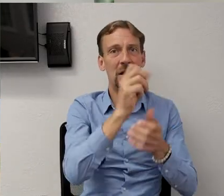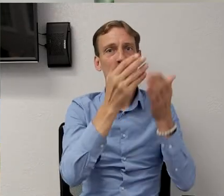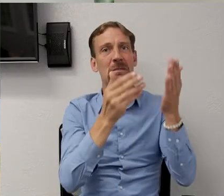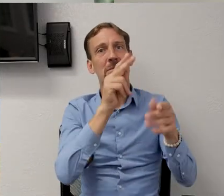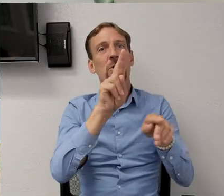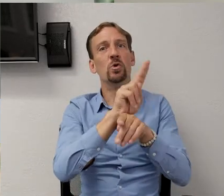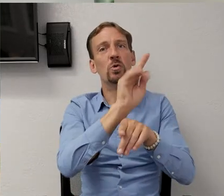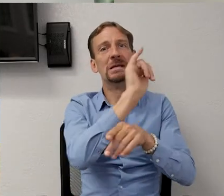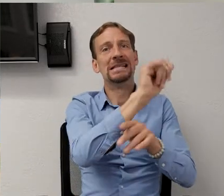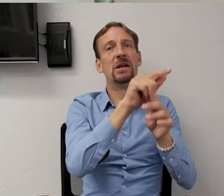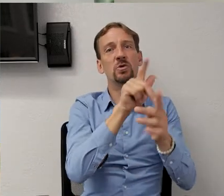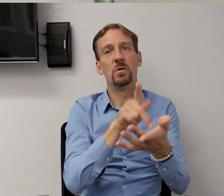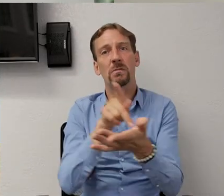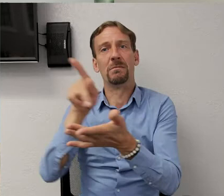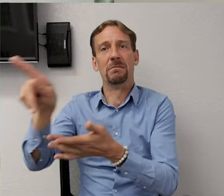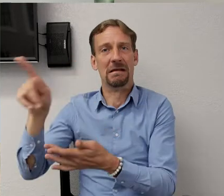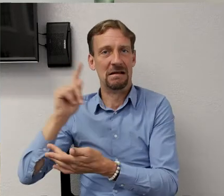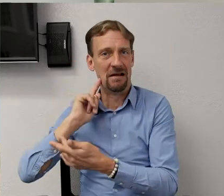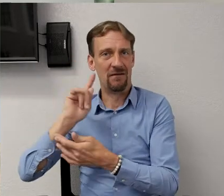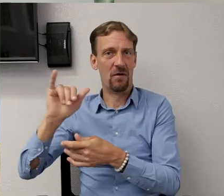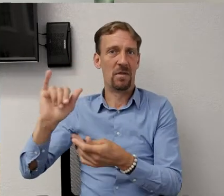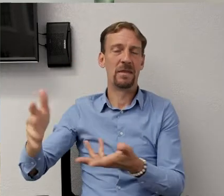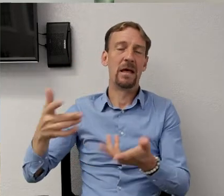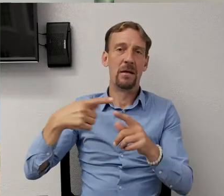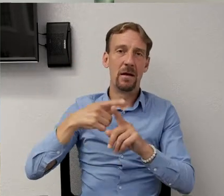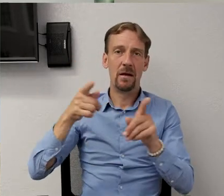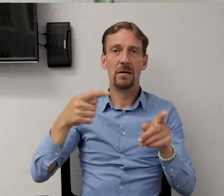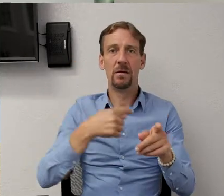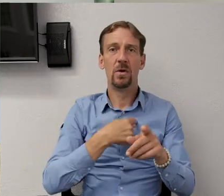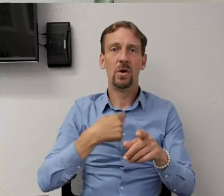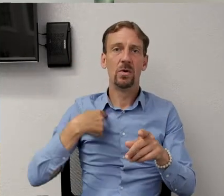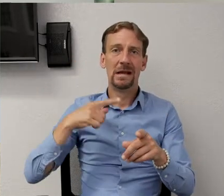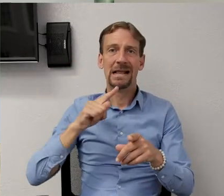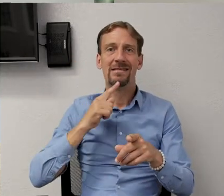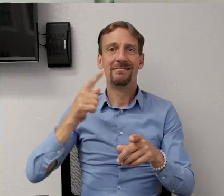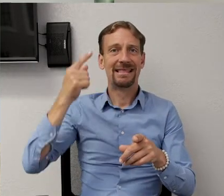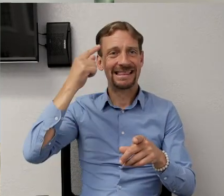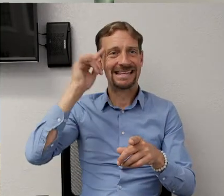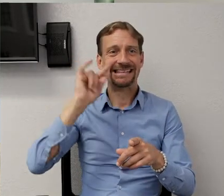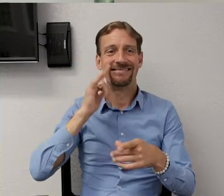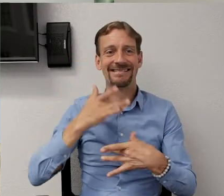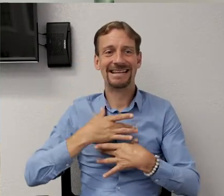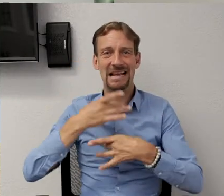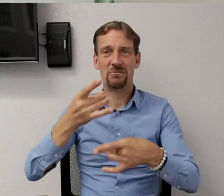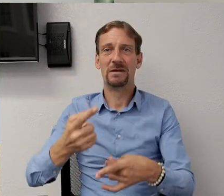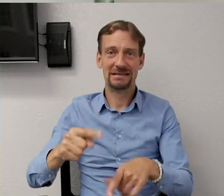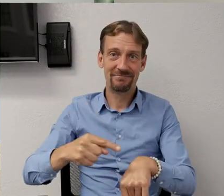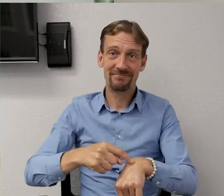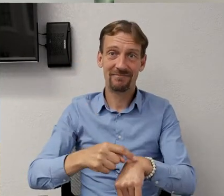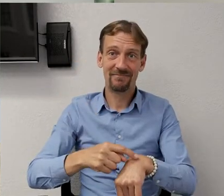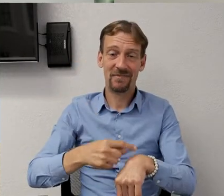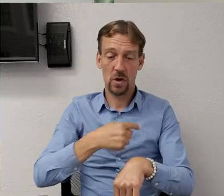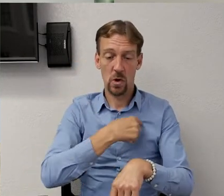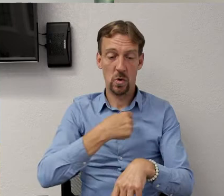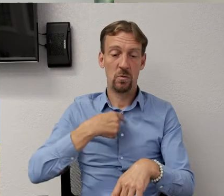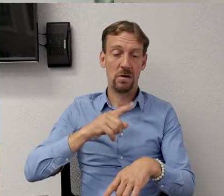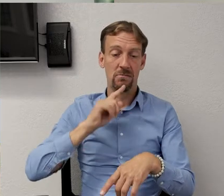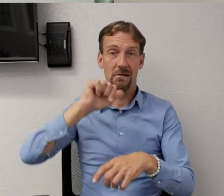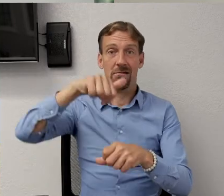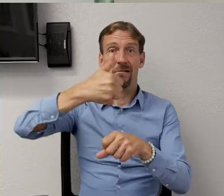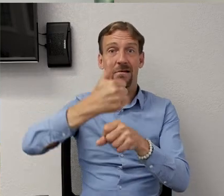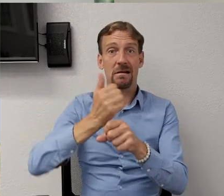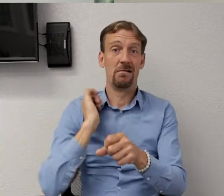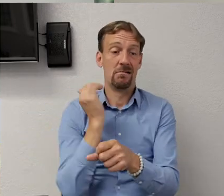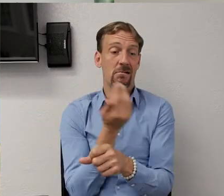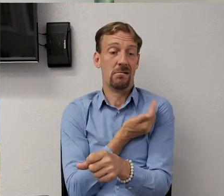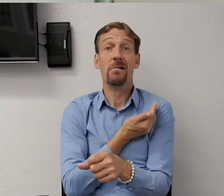backfill wages? So yeah, it's an interesting time. We've set ourselves up in great